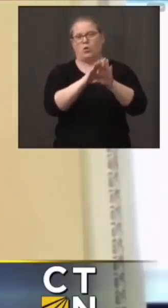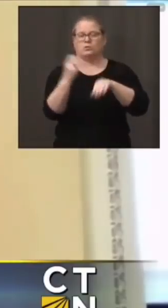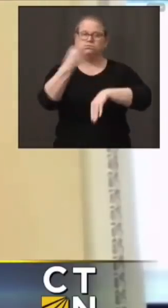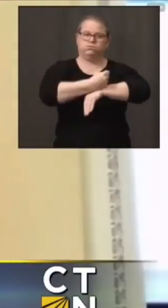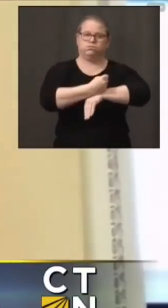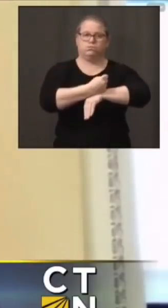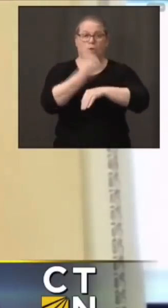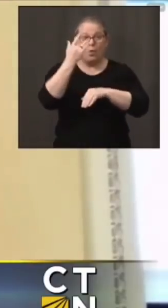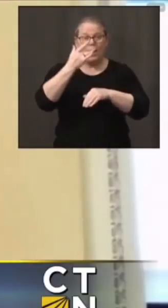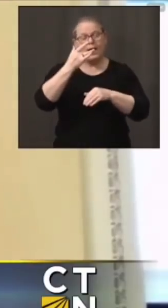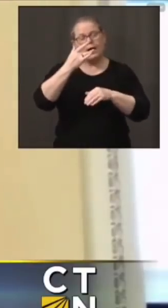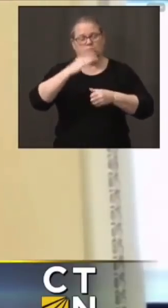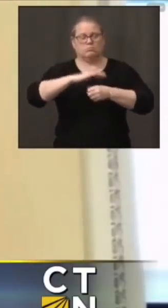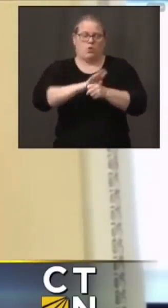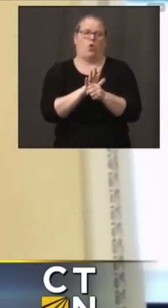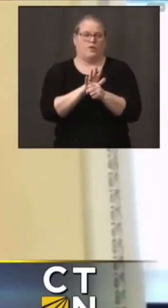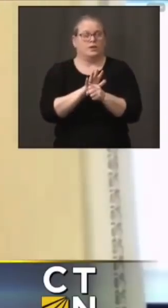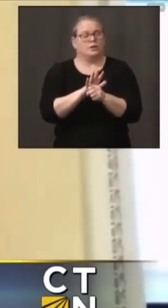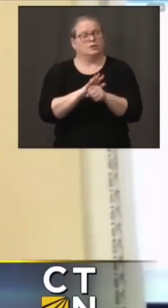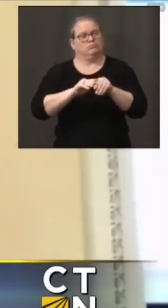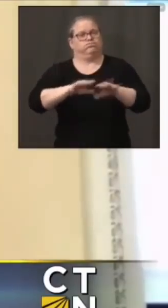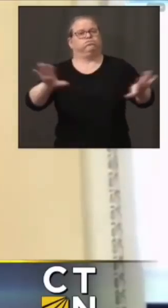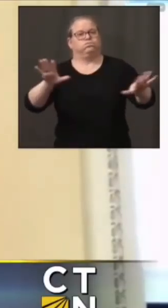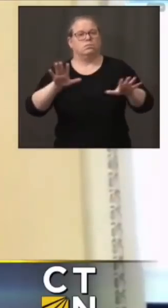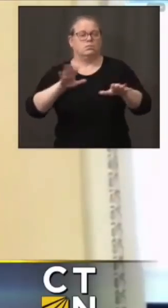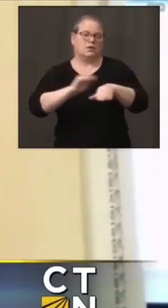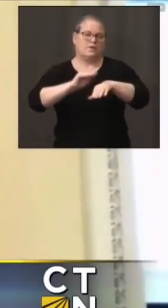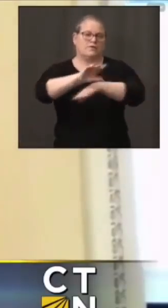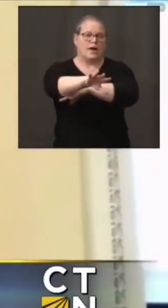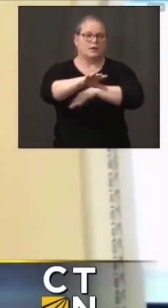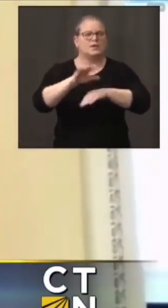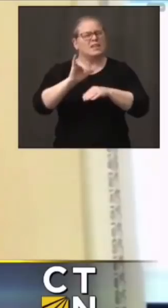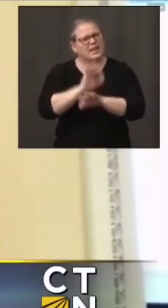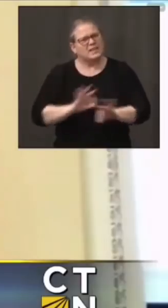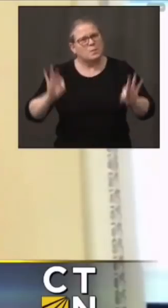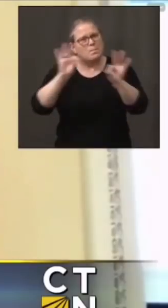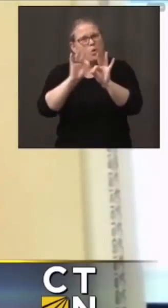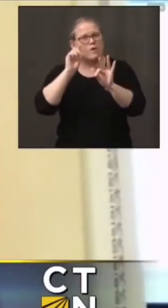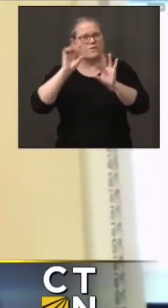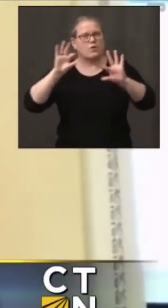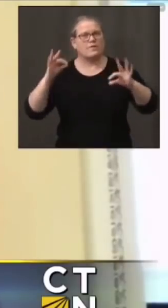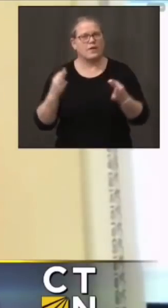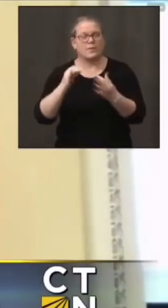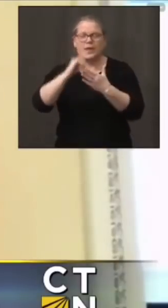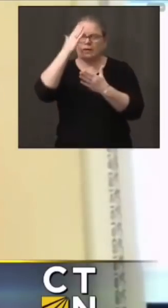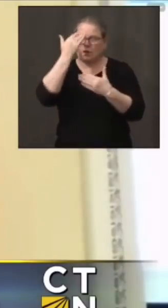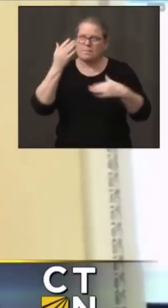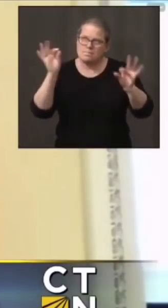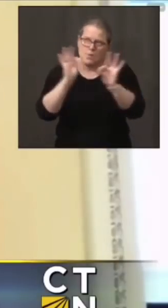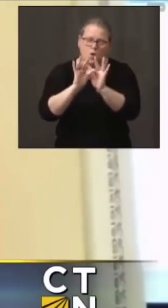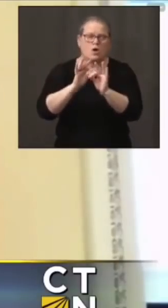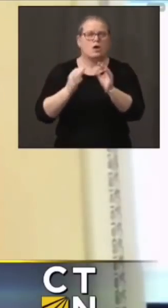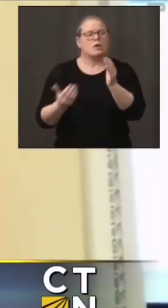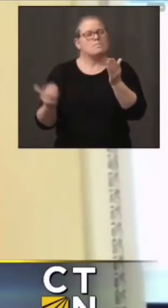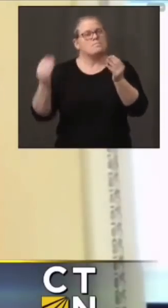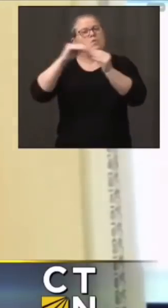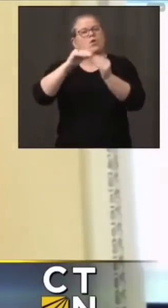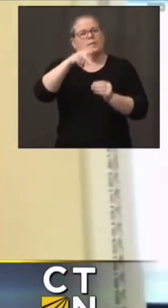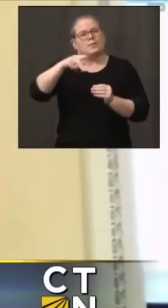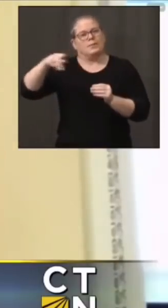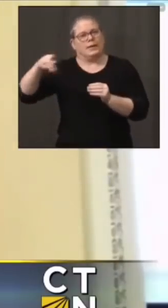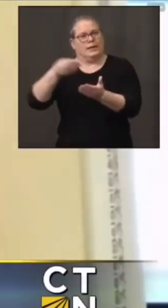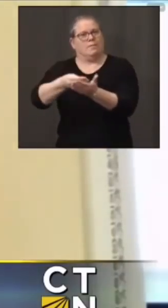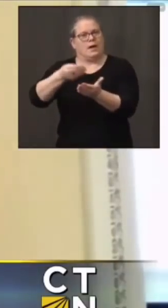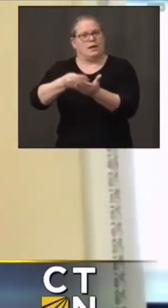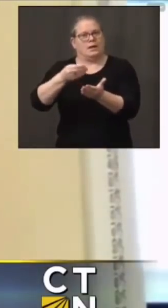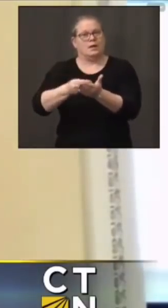economy, which is why we were looking to a second round of the PPP loans. The new funding has dedicated